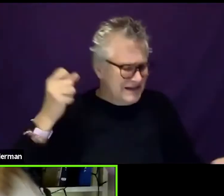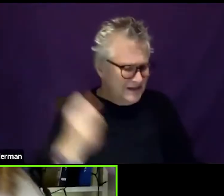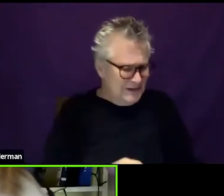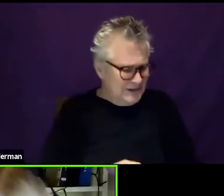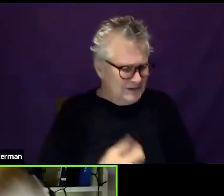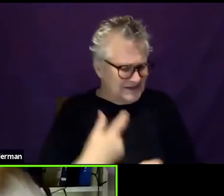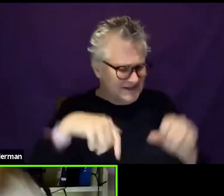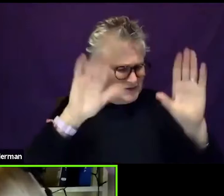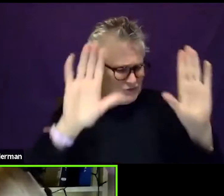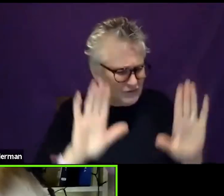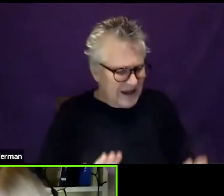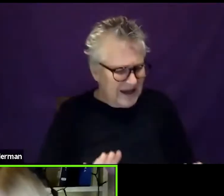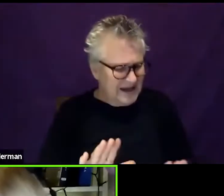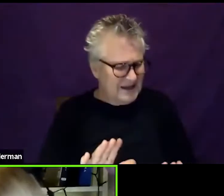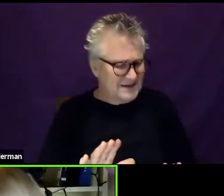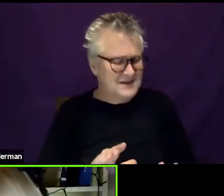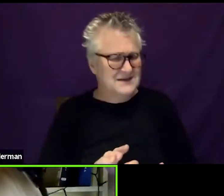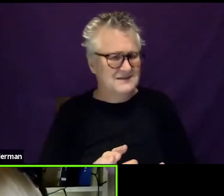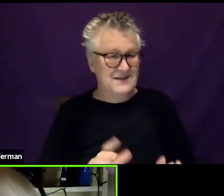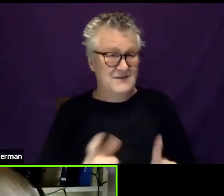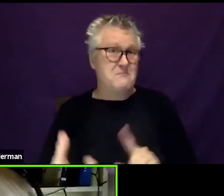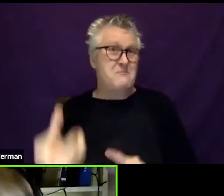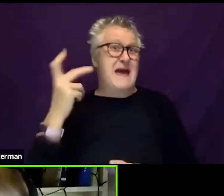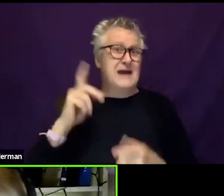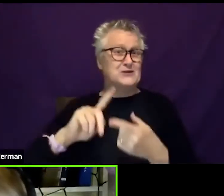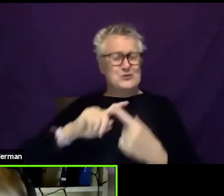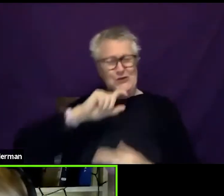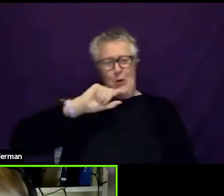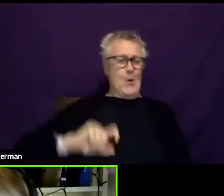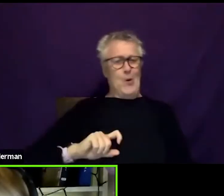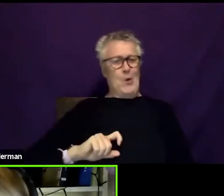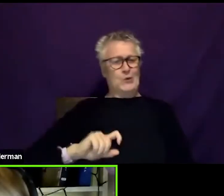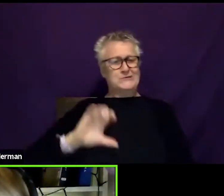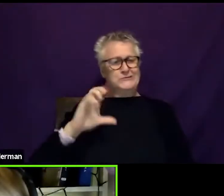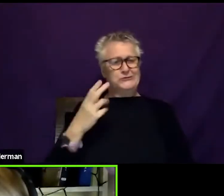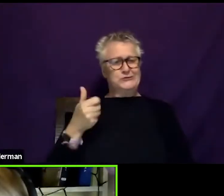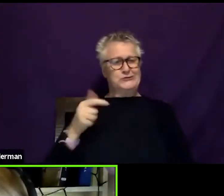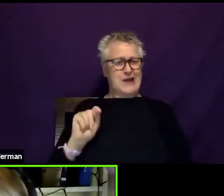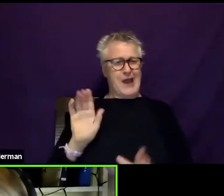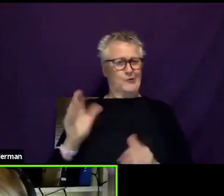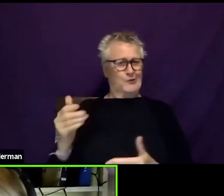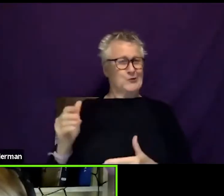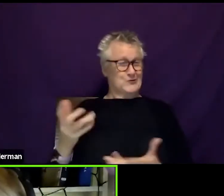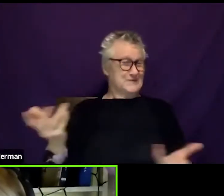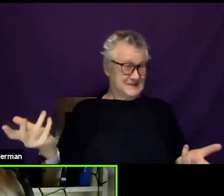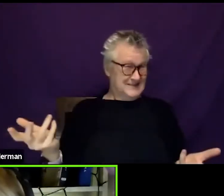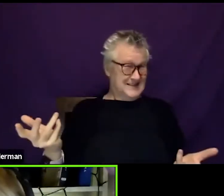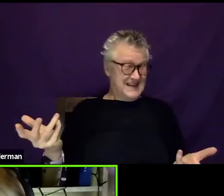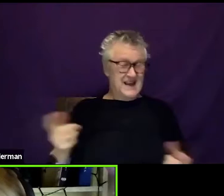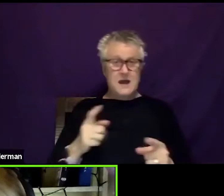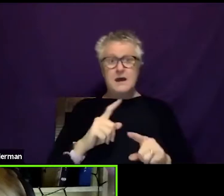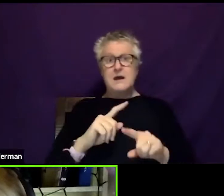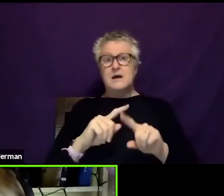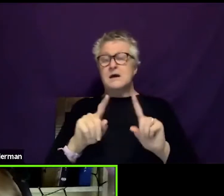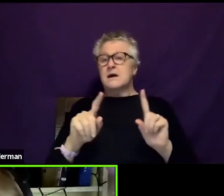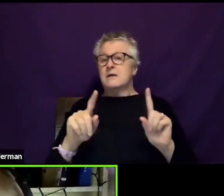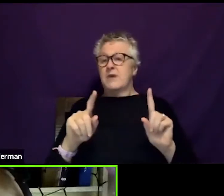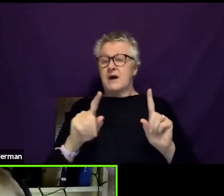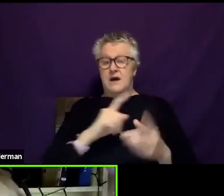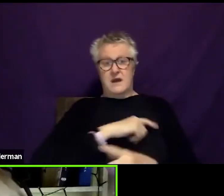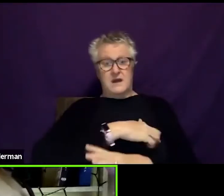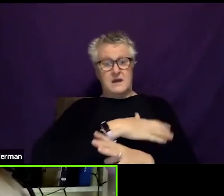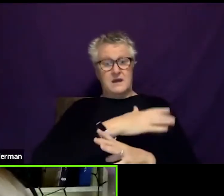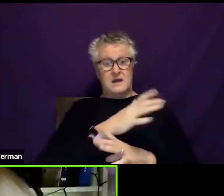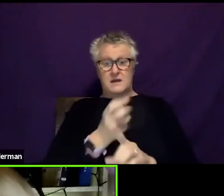and everything else. And when the pandemic hit, suddenly